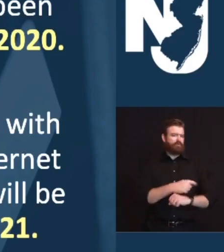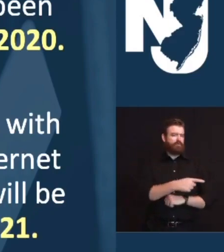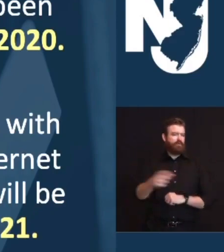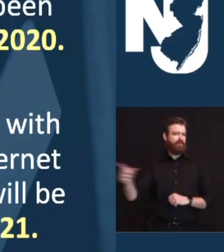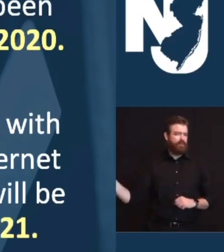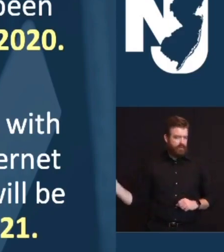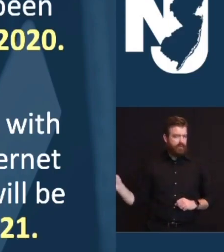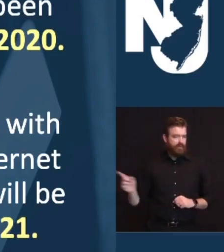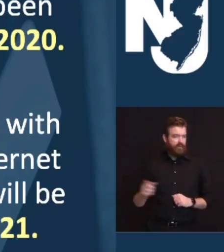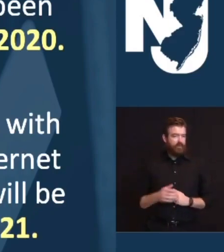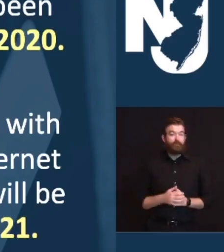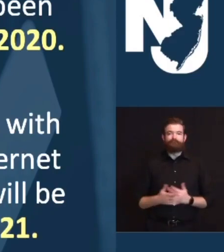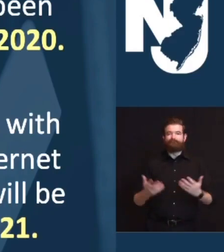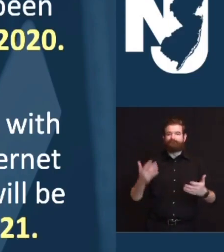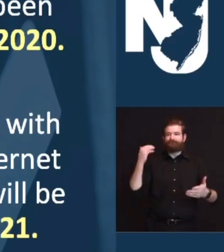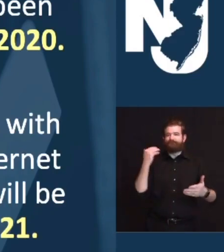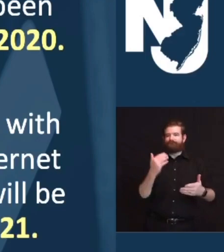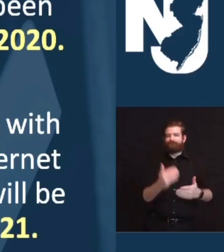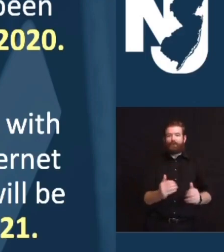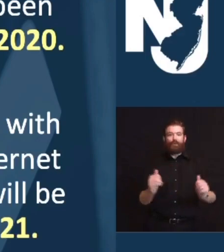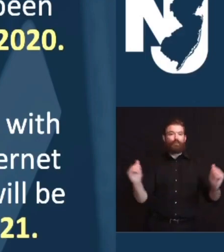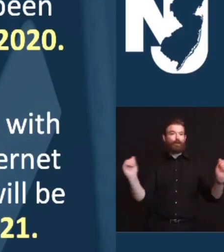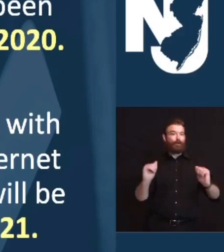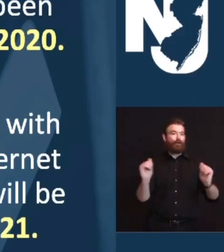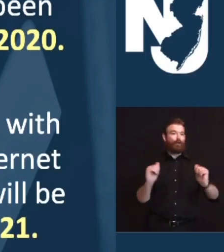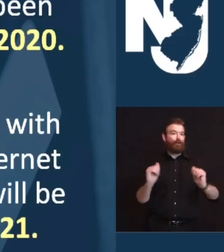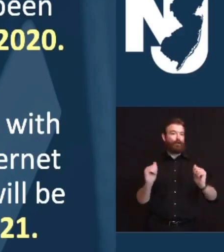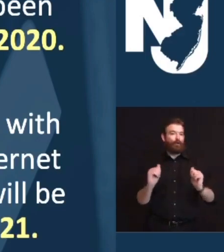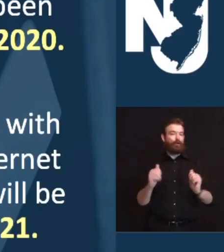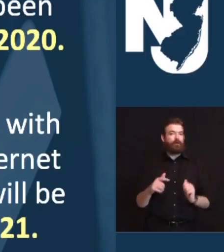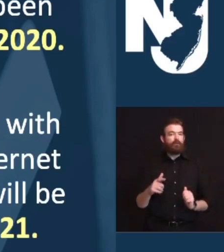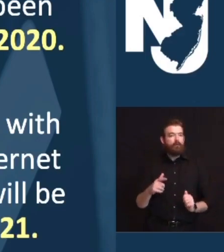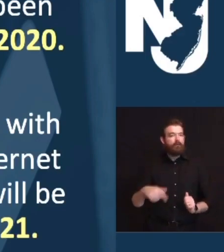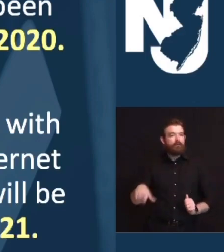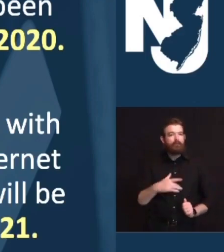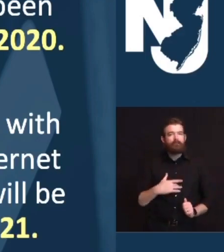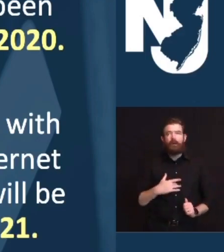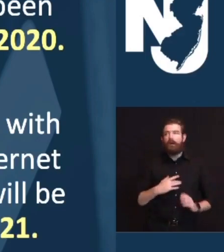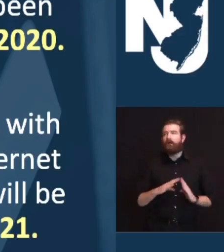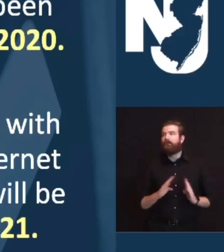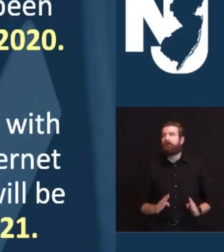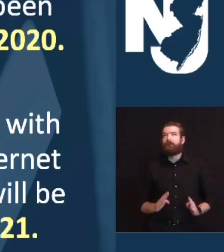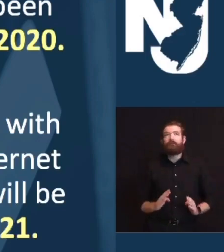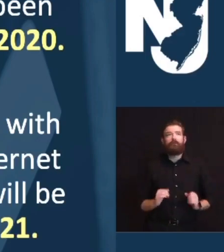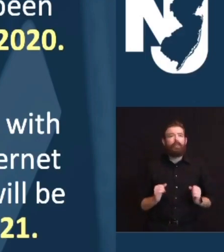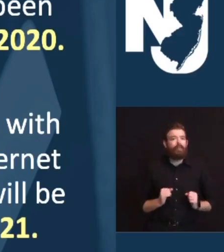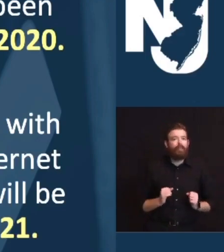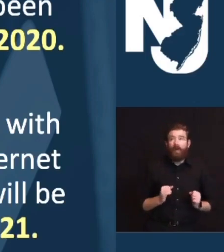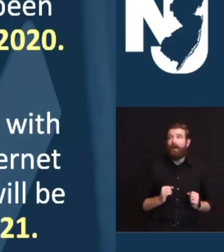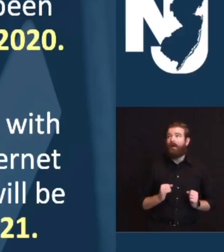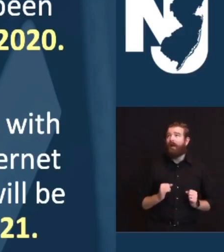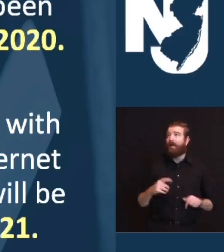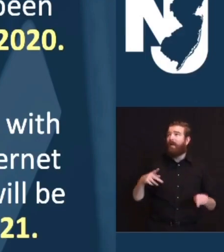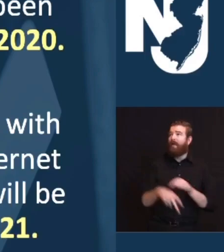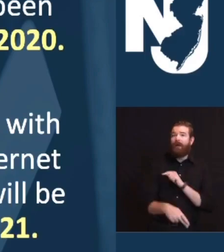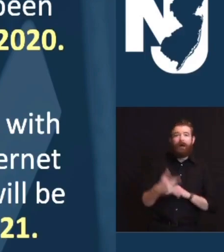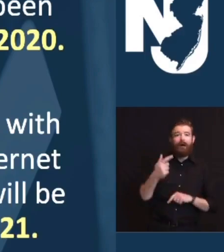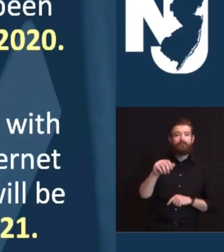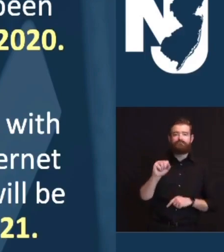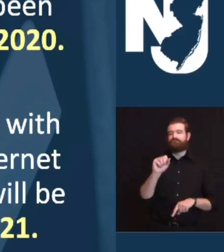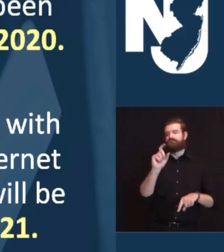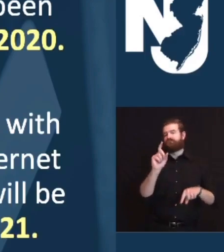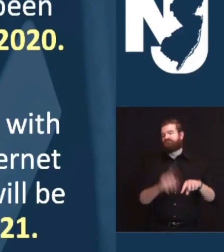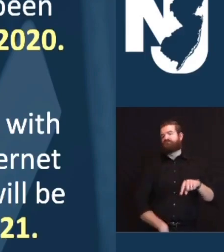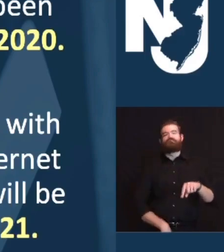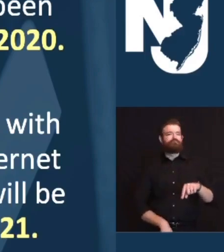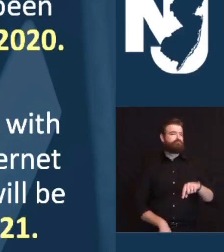losing the ability to heat their home. I am grateful, and I underline that, grateful to the utility companies who have worked with us